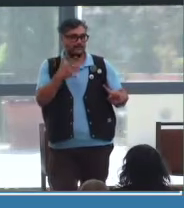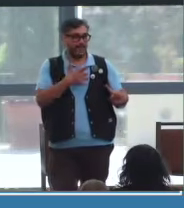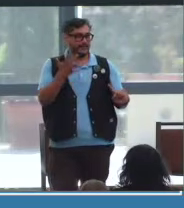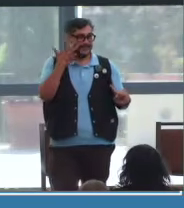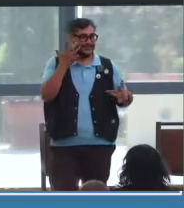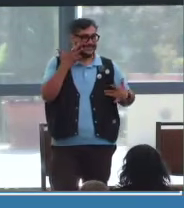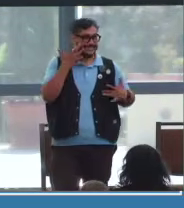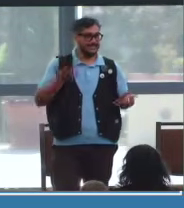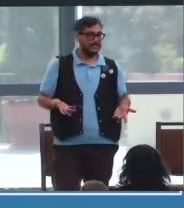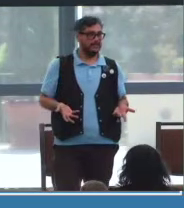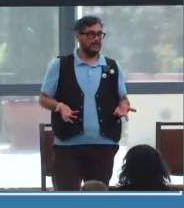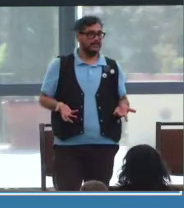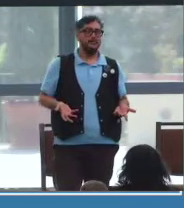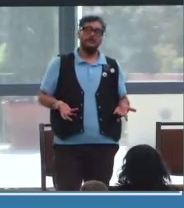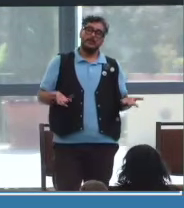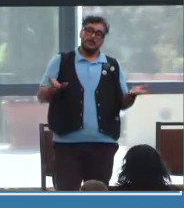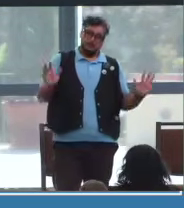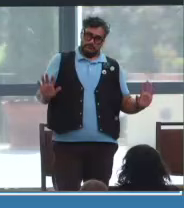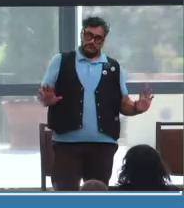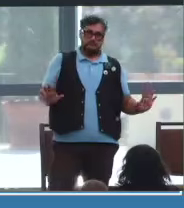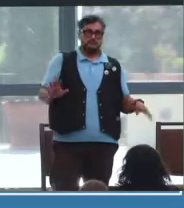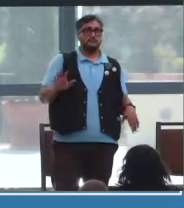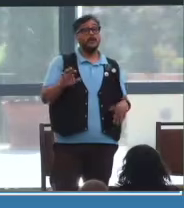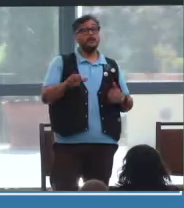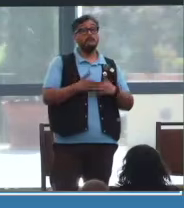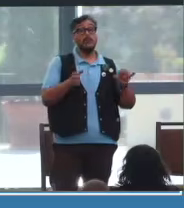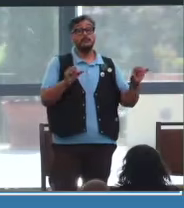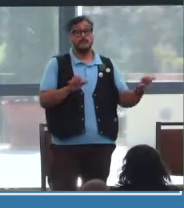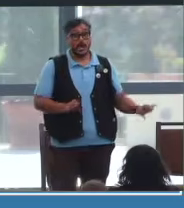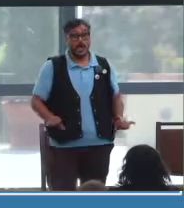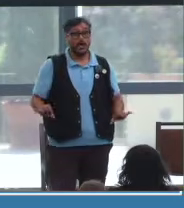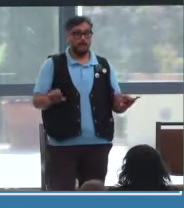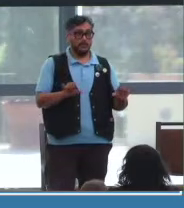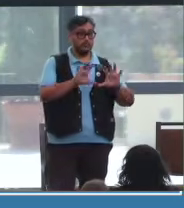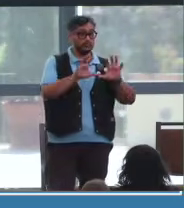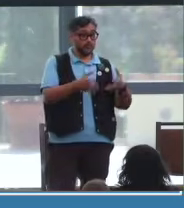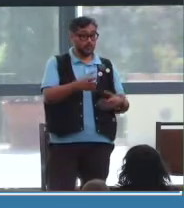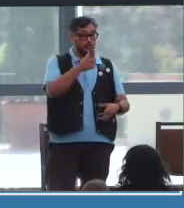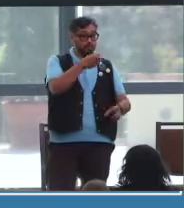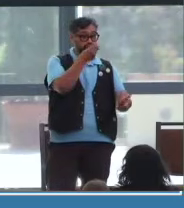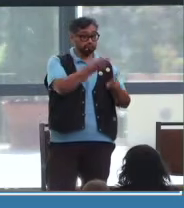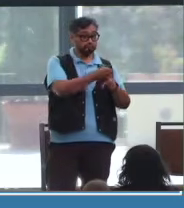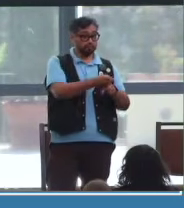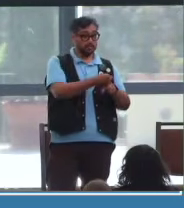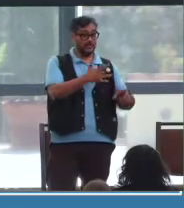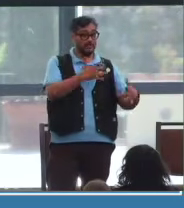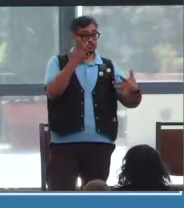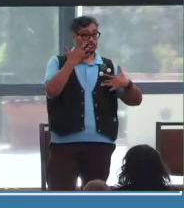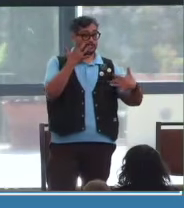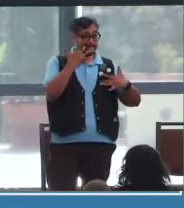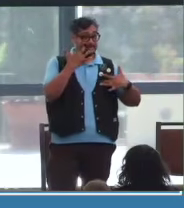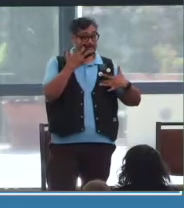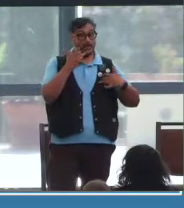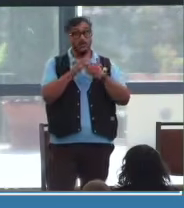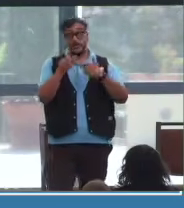cardiovascular disease. But that being said, the most common group that has cardiovascular disease, even in